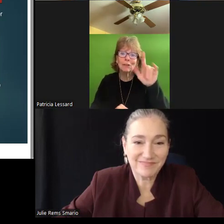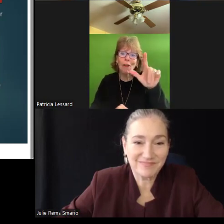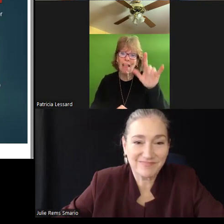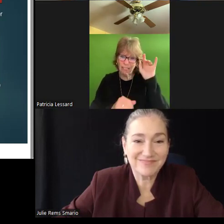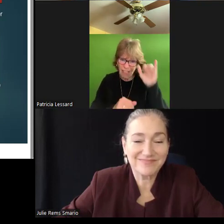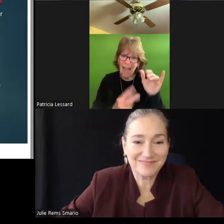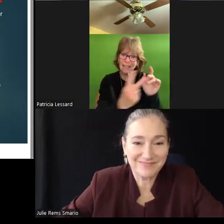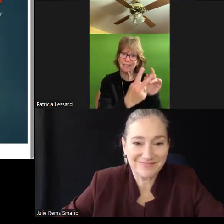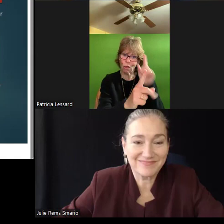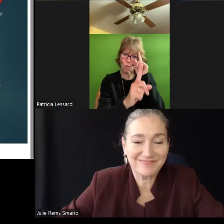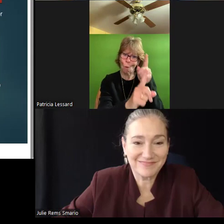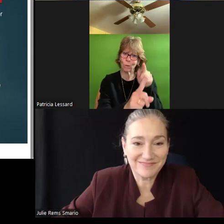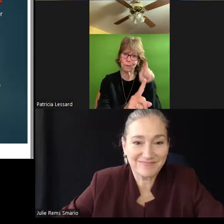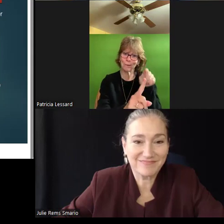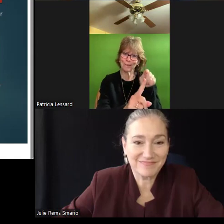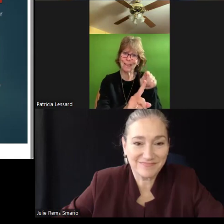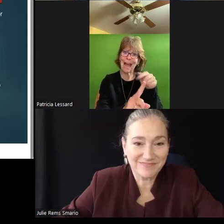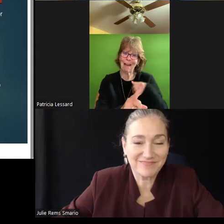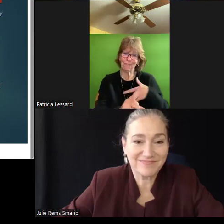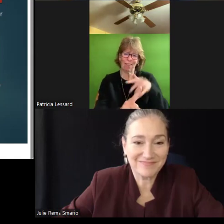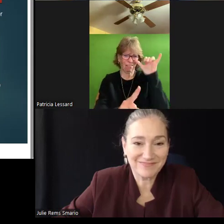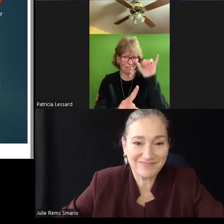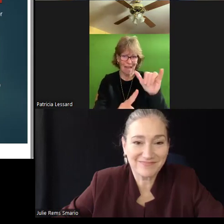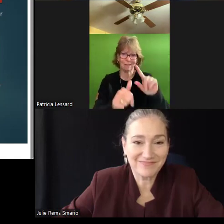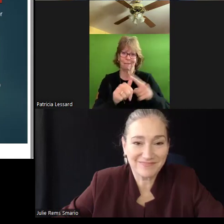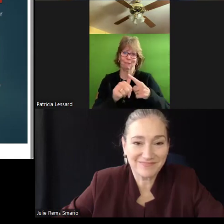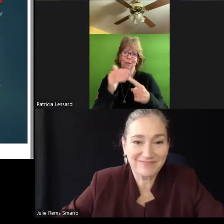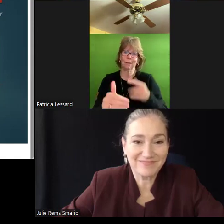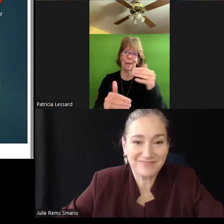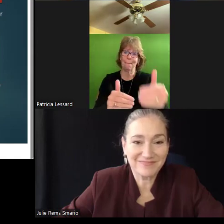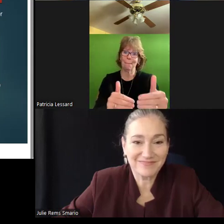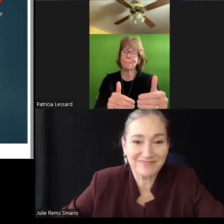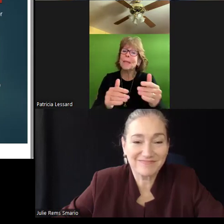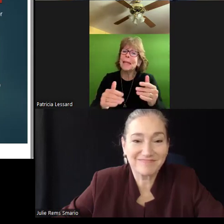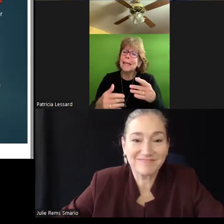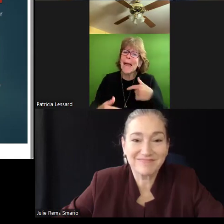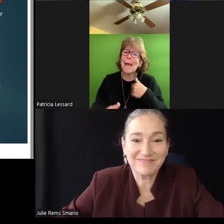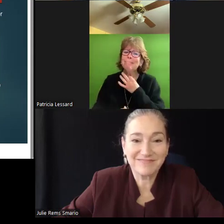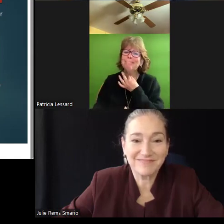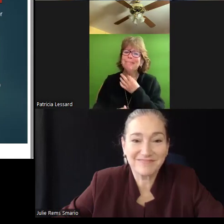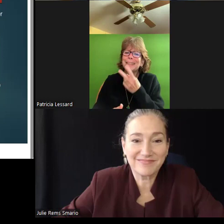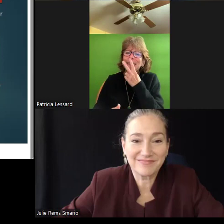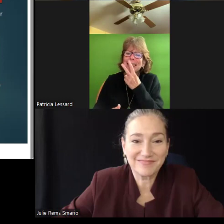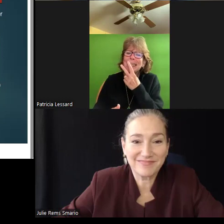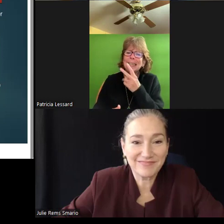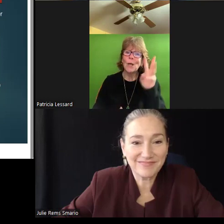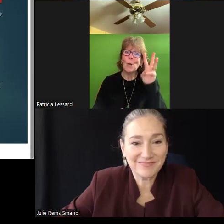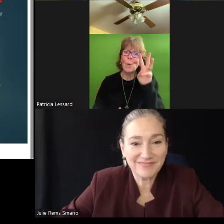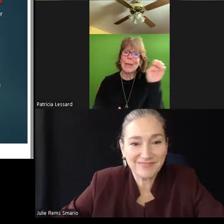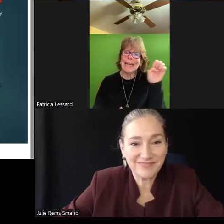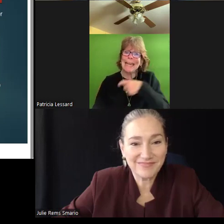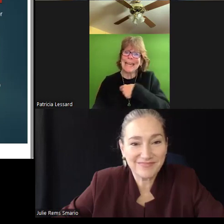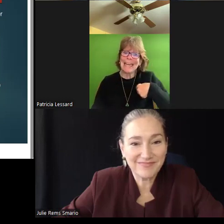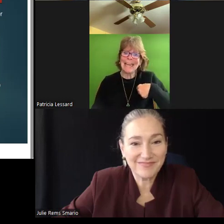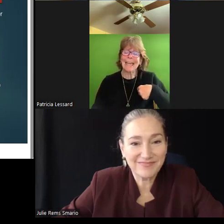it'll be really interesting to see what we can do with this. And when I say we, I'm including the deaf